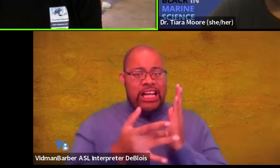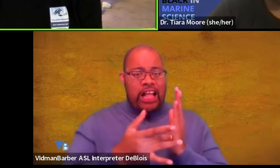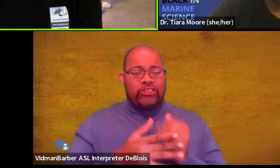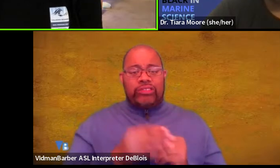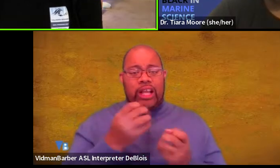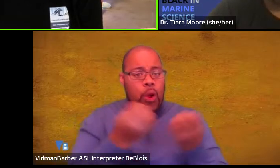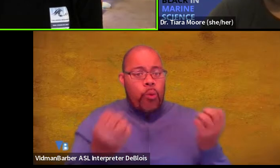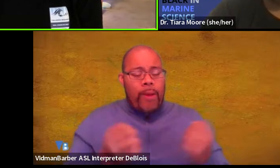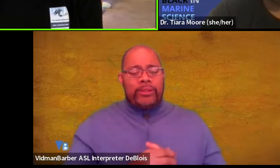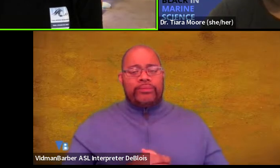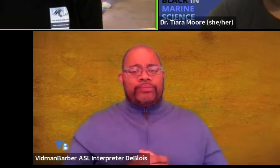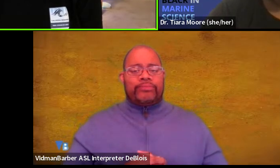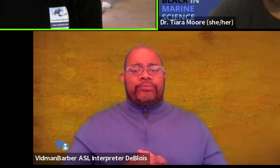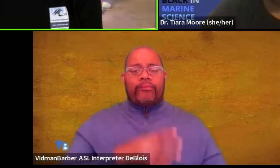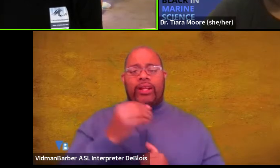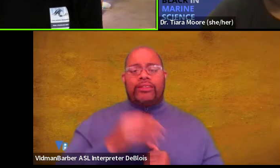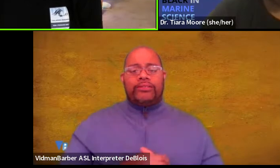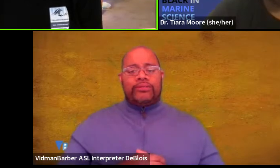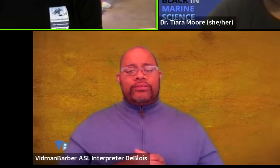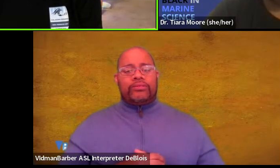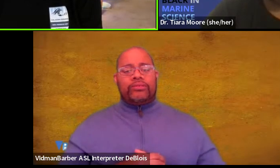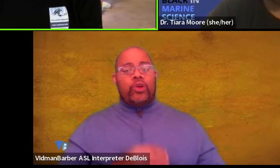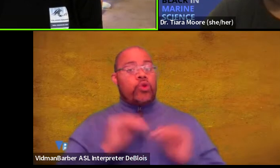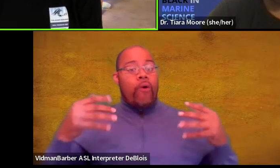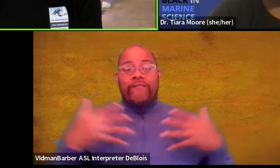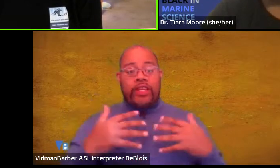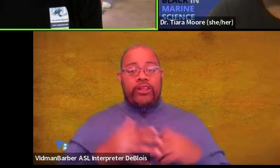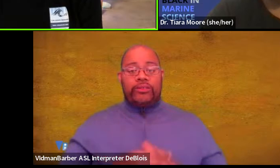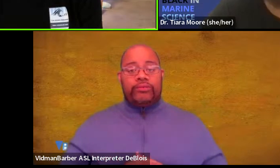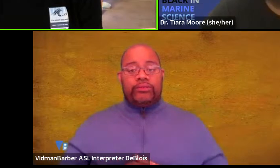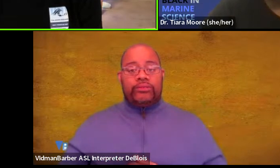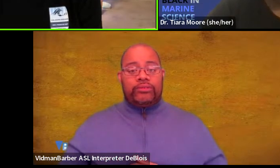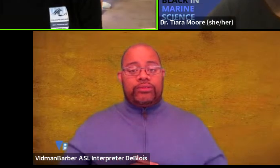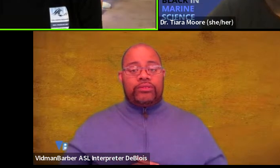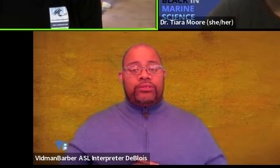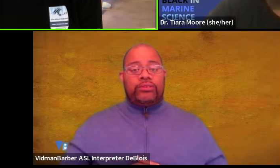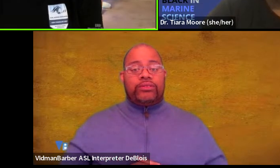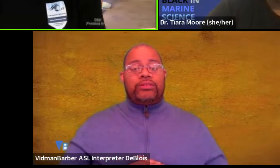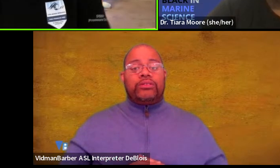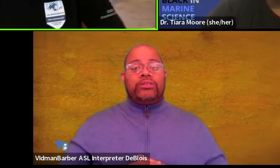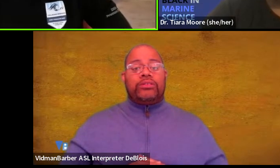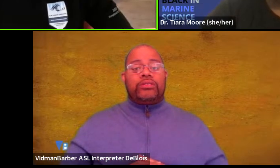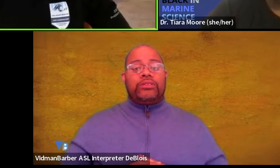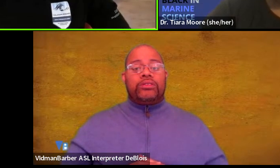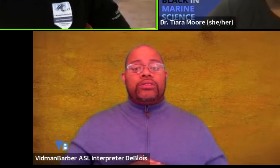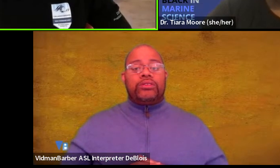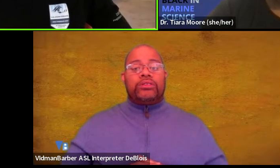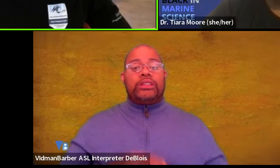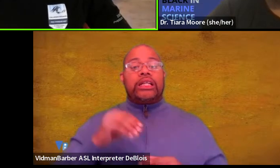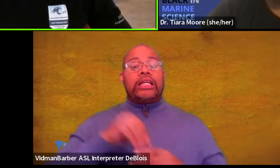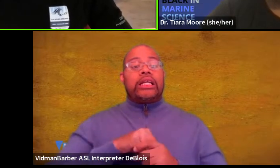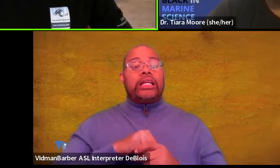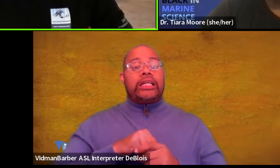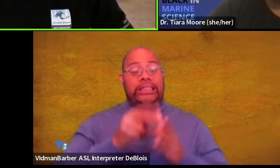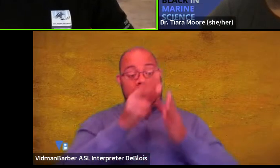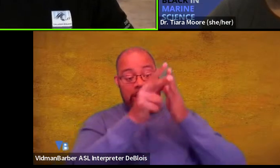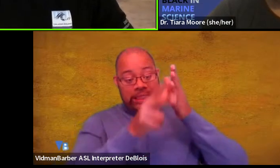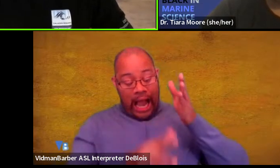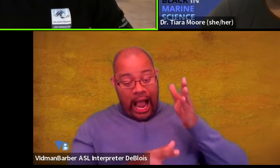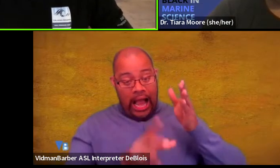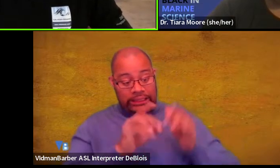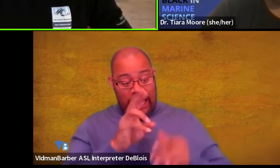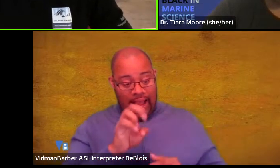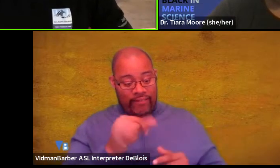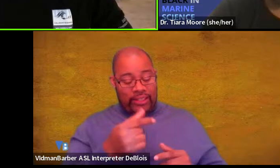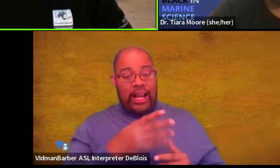that equipment, and no fear. In fact, even in submersible diving,